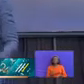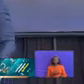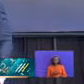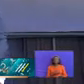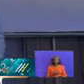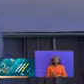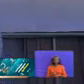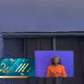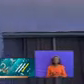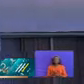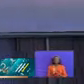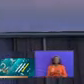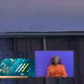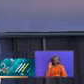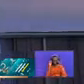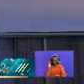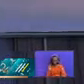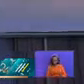from